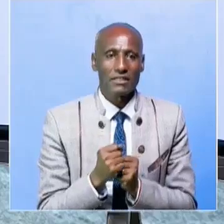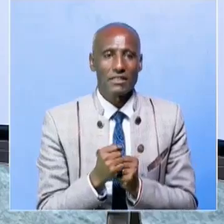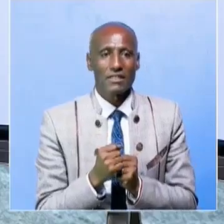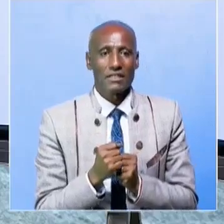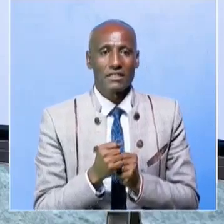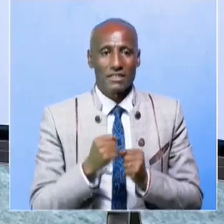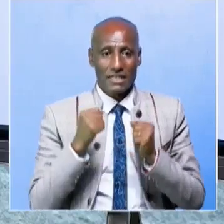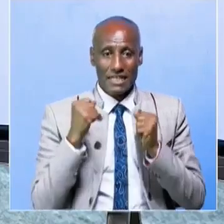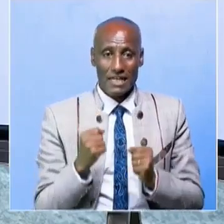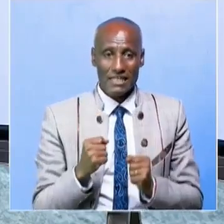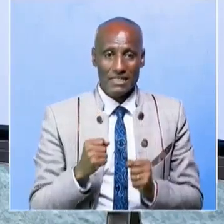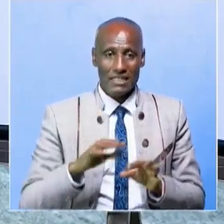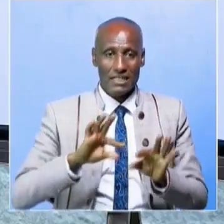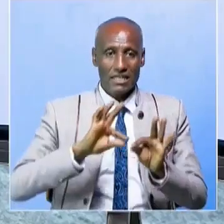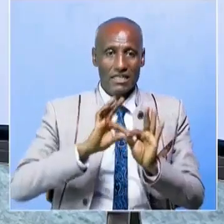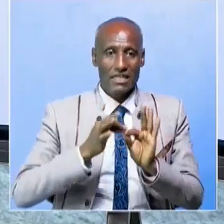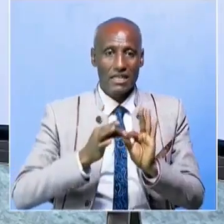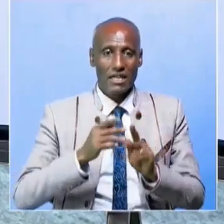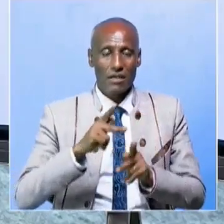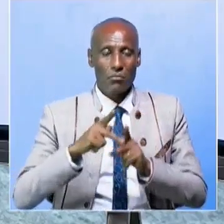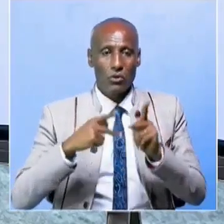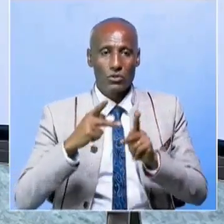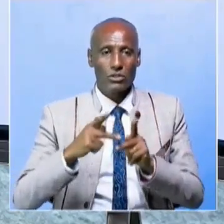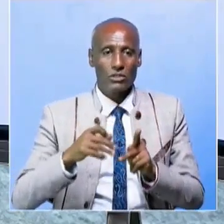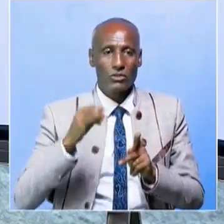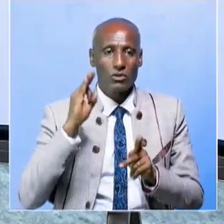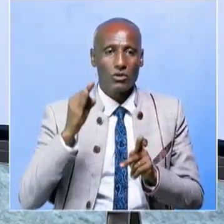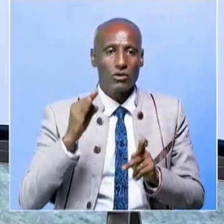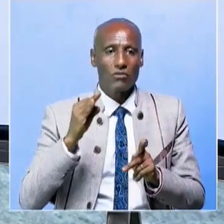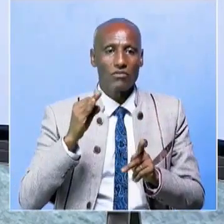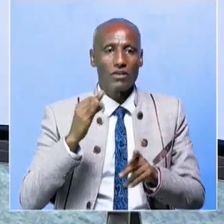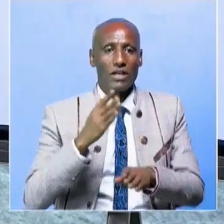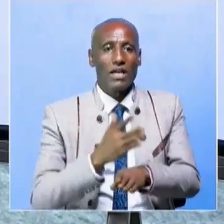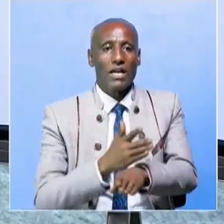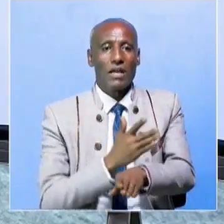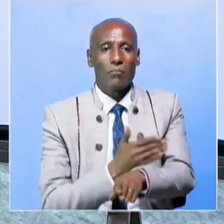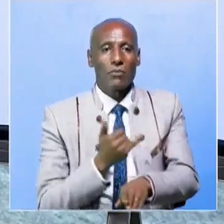enhancing is the process of improving something.